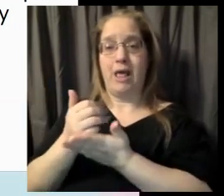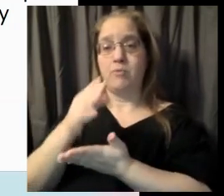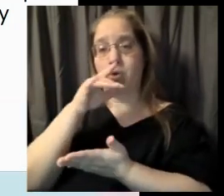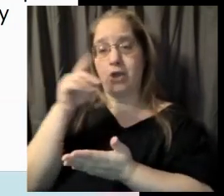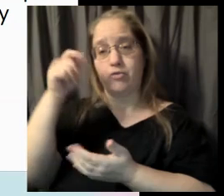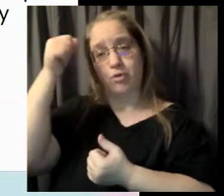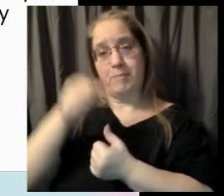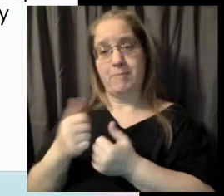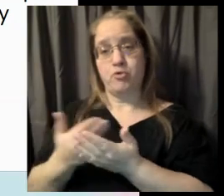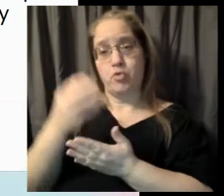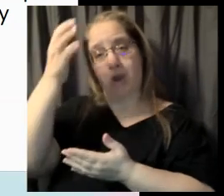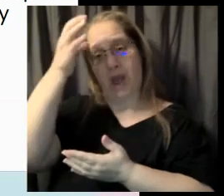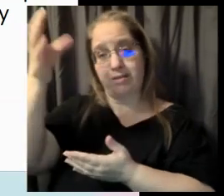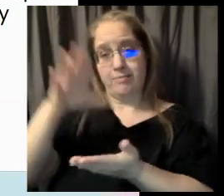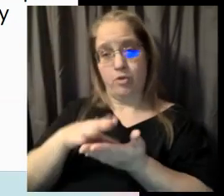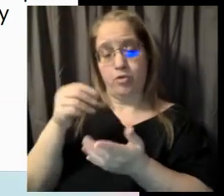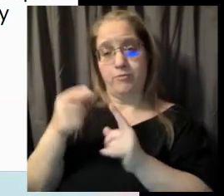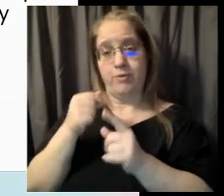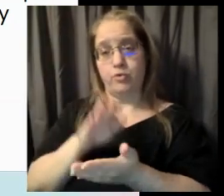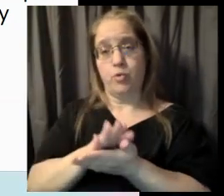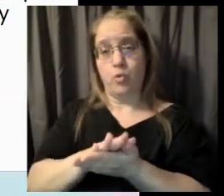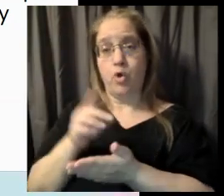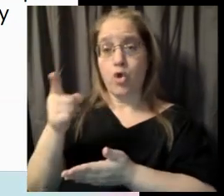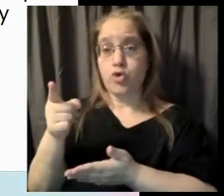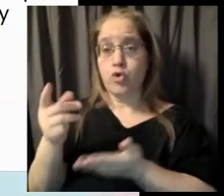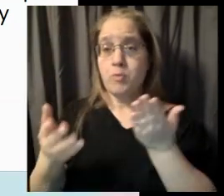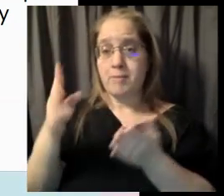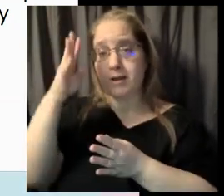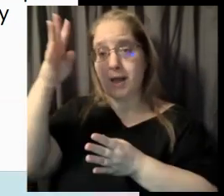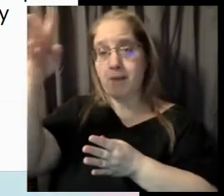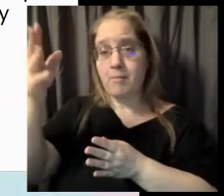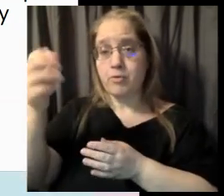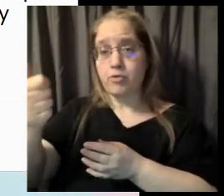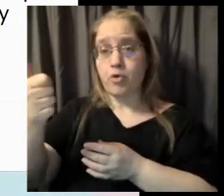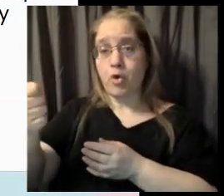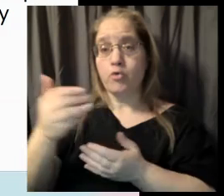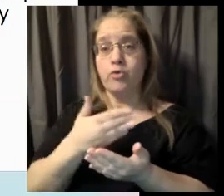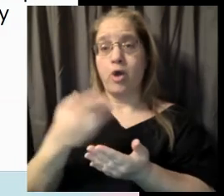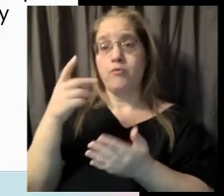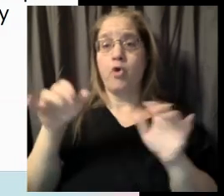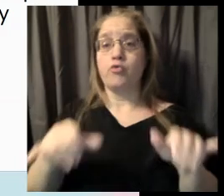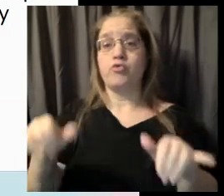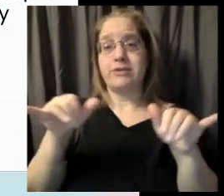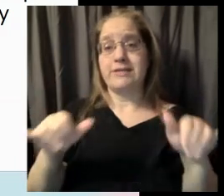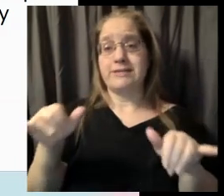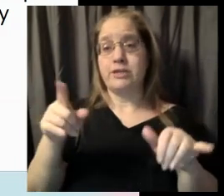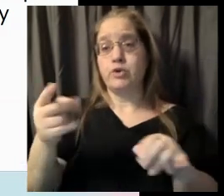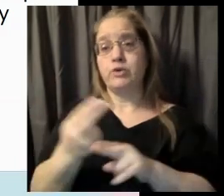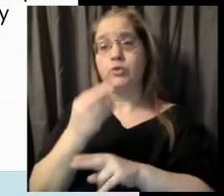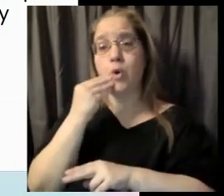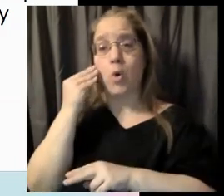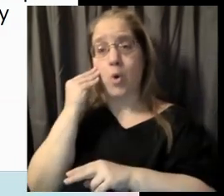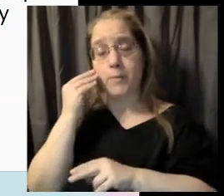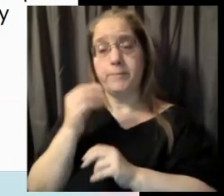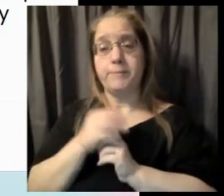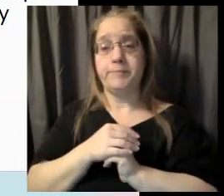learning in school. Or you might be able to come up with your own song for a routine that you can use at home, and you want